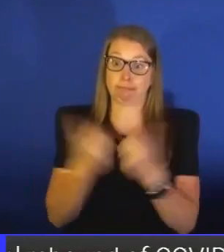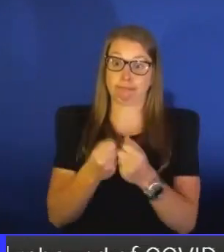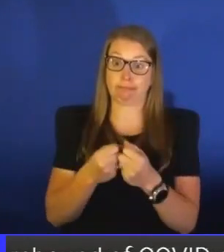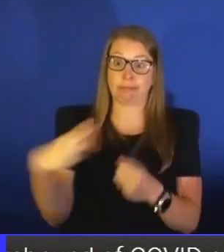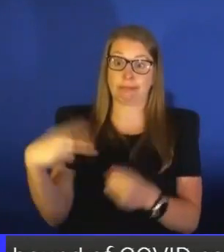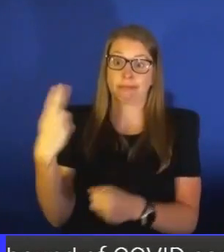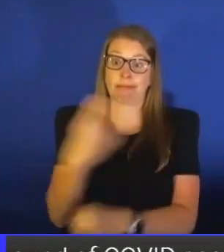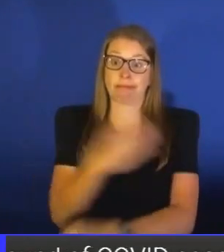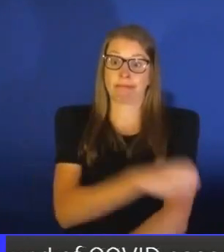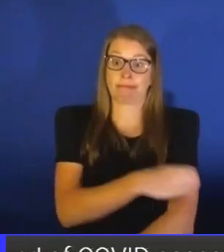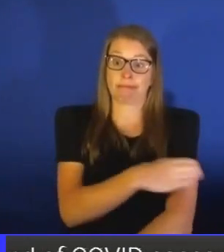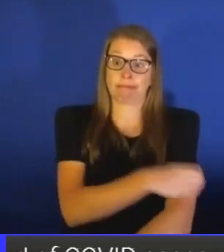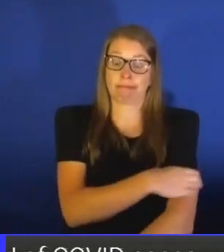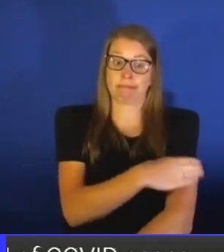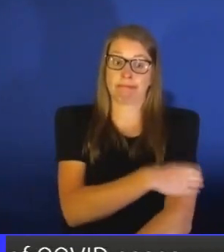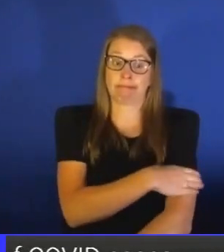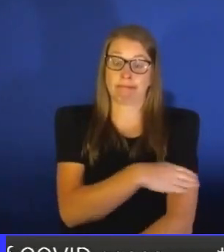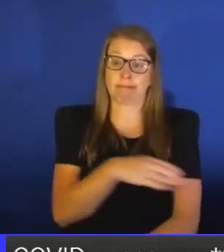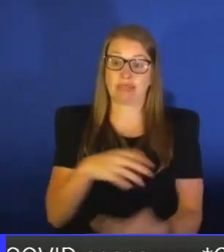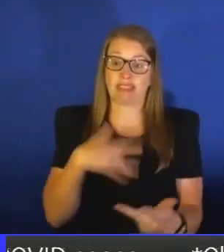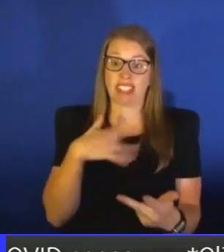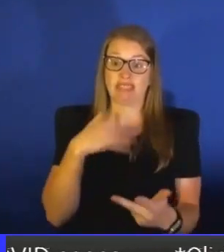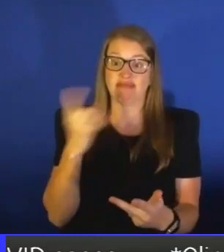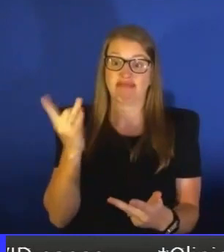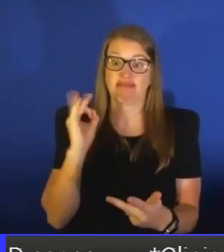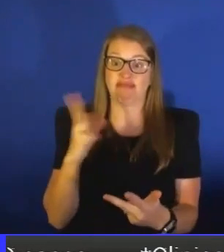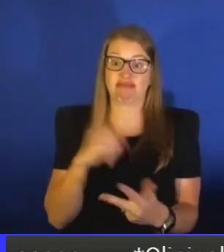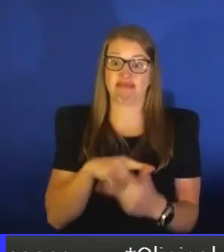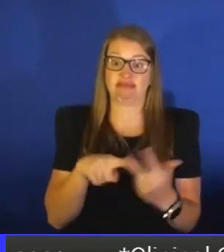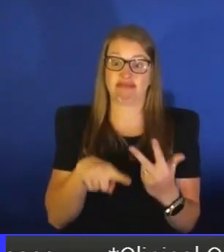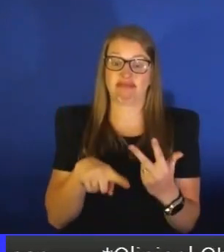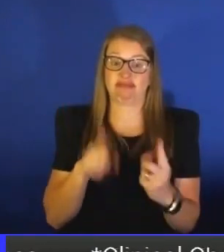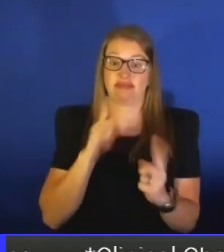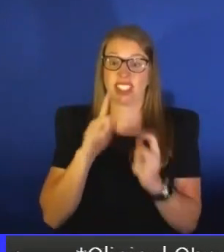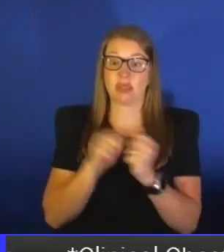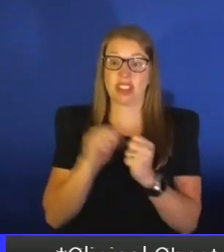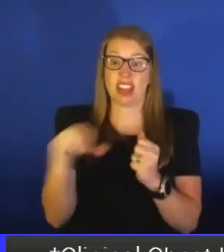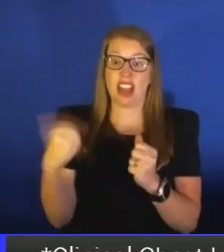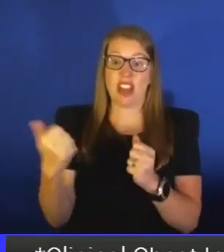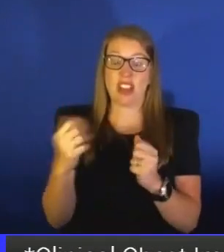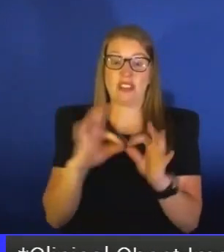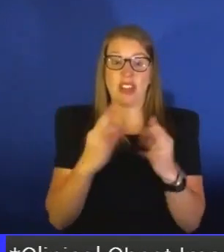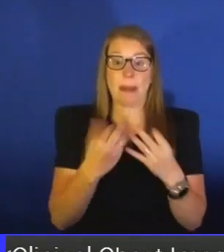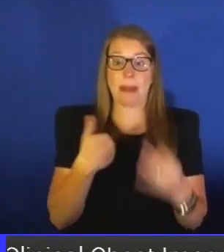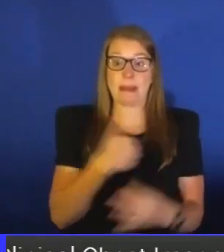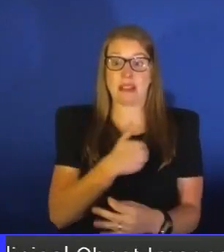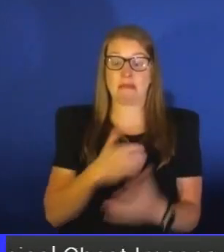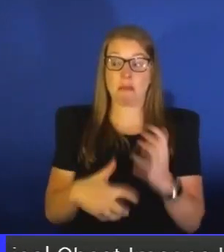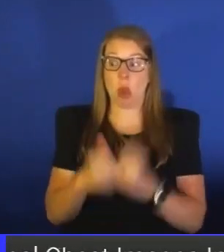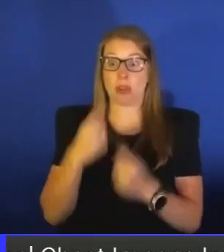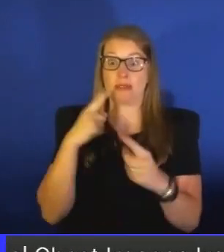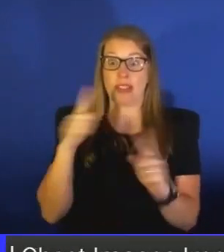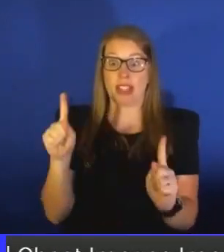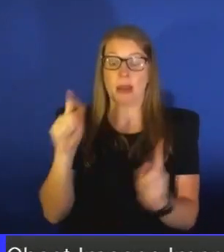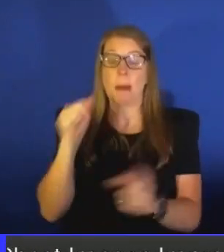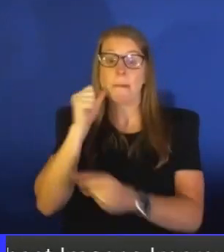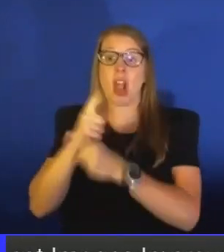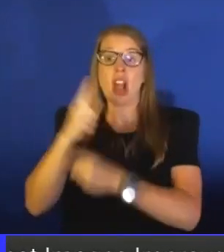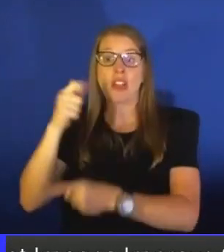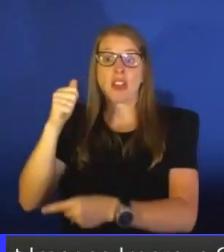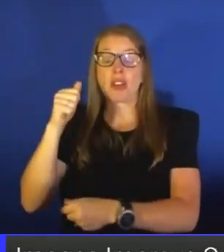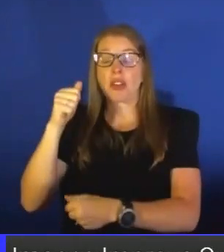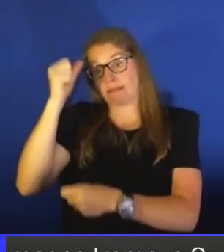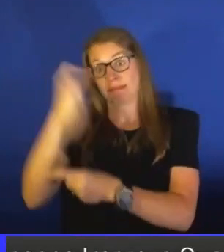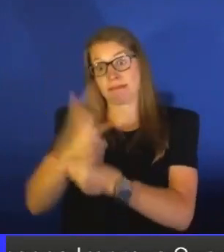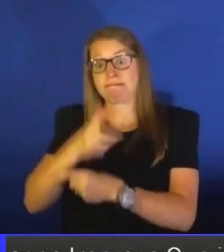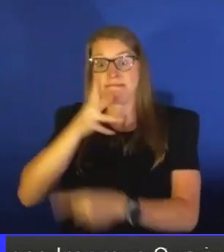pressure, just feeling horrible. And talking to other family members, what I found most effective is there a brother, a parent,